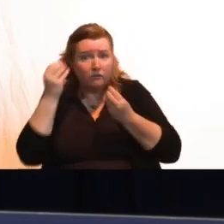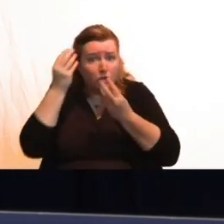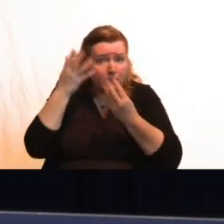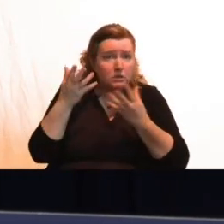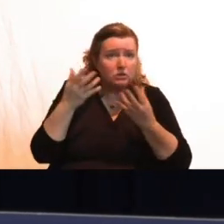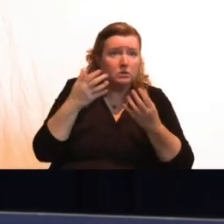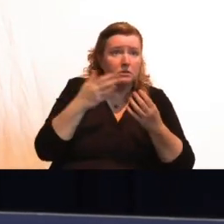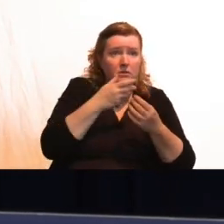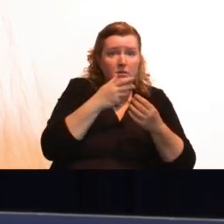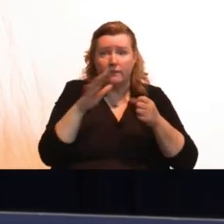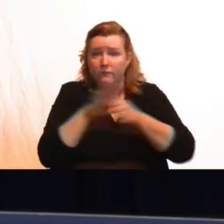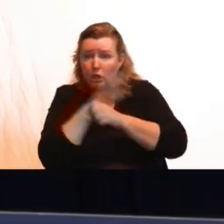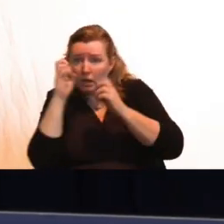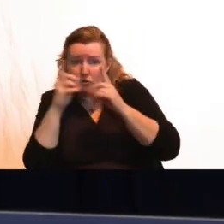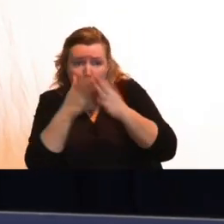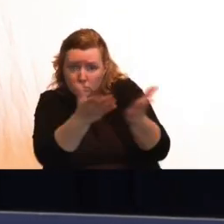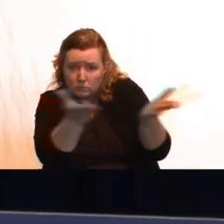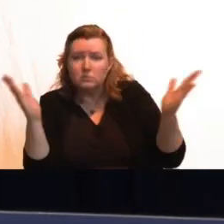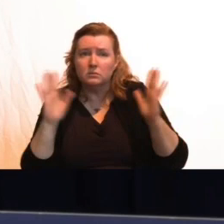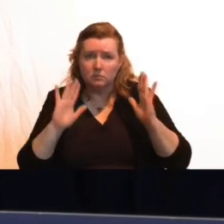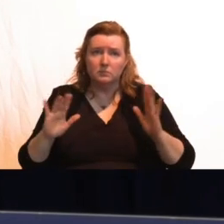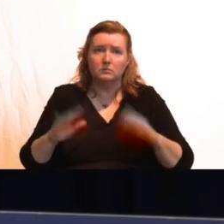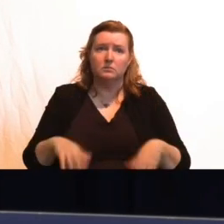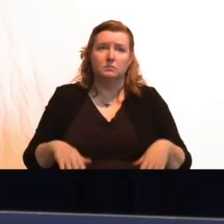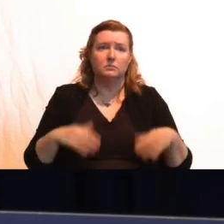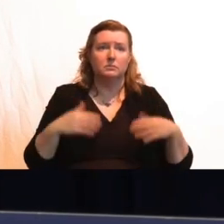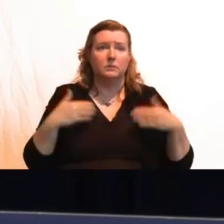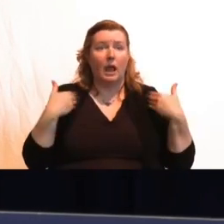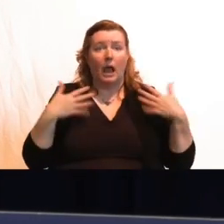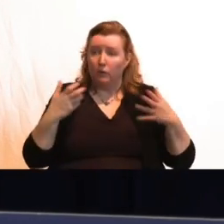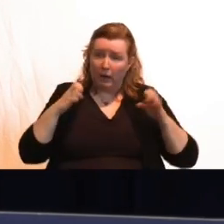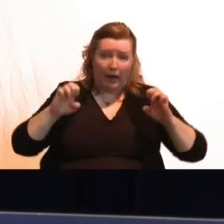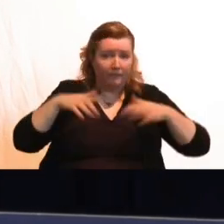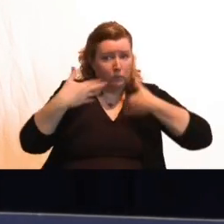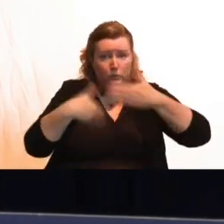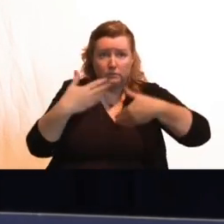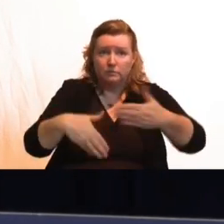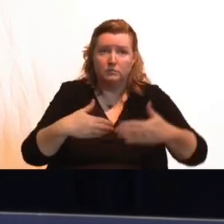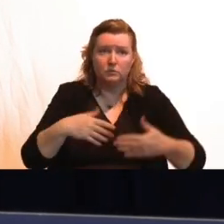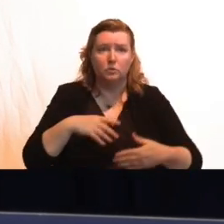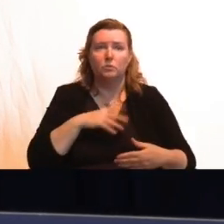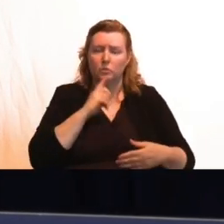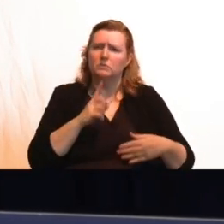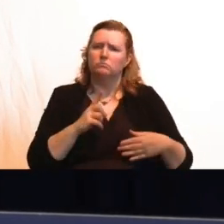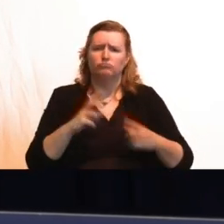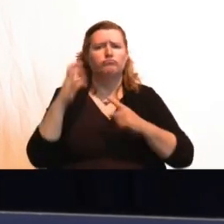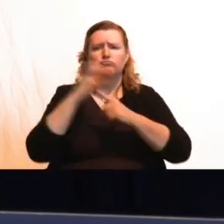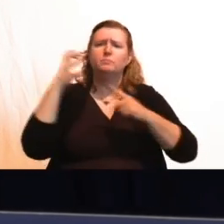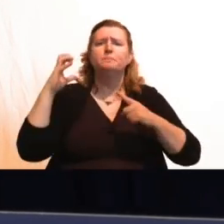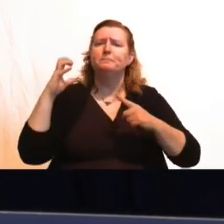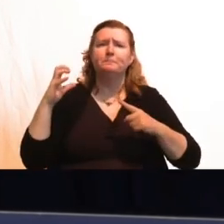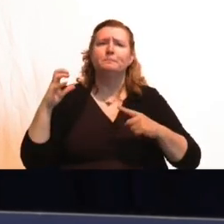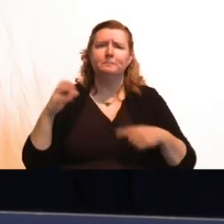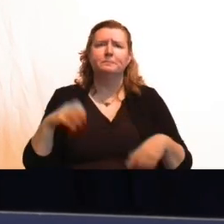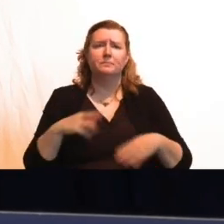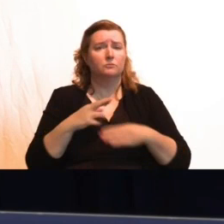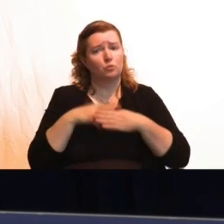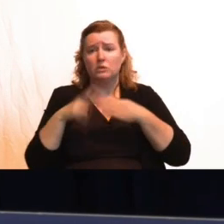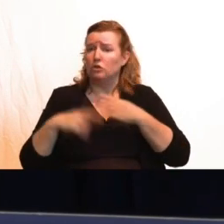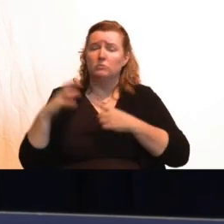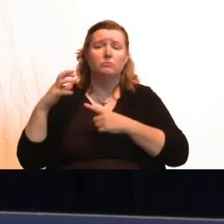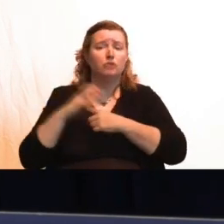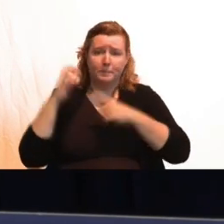programs in our country. There are many reasons for this success. First and foremost, the hard work of our vaccination